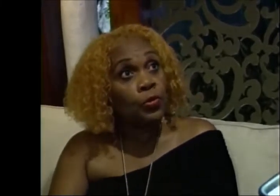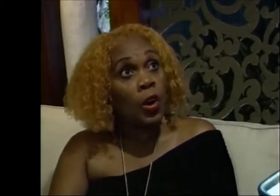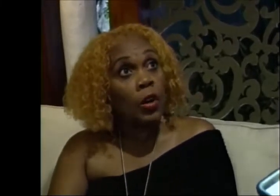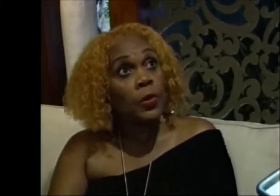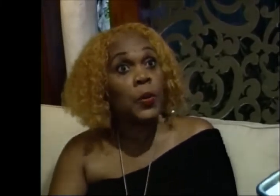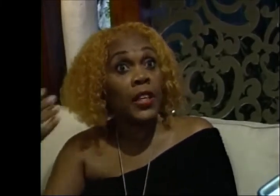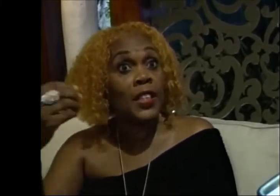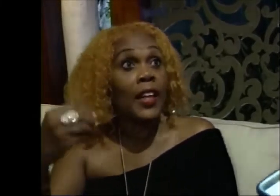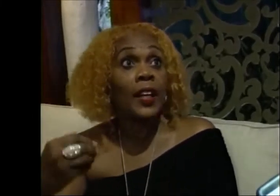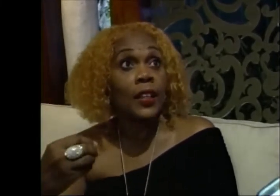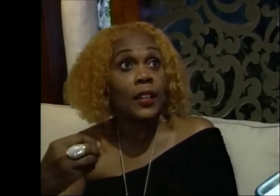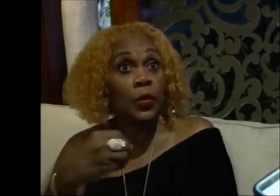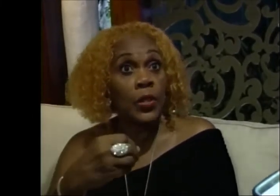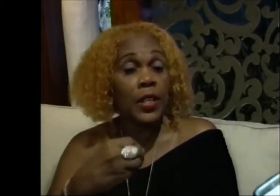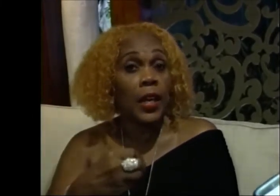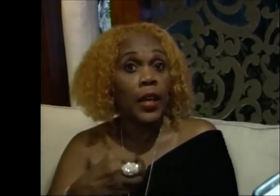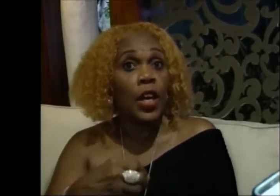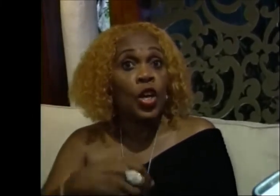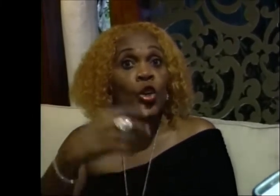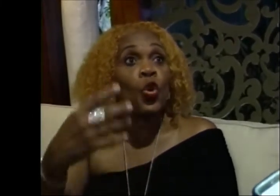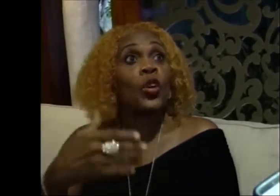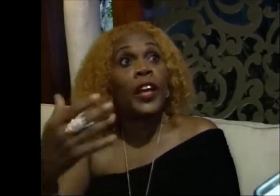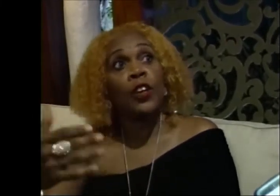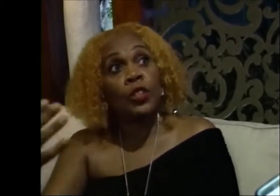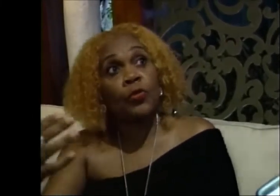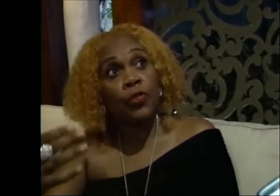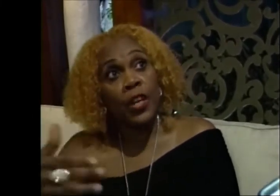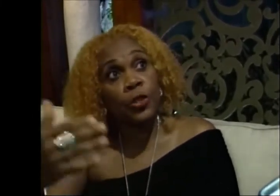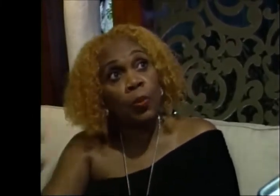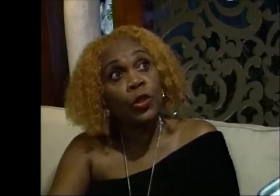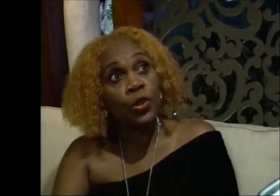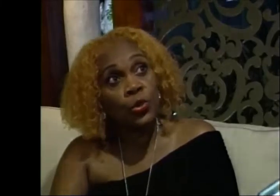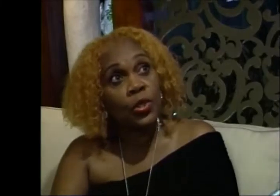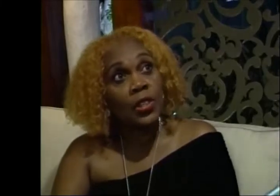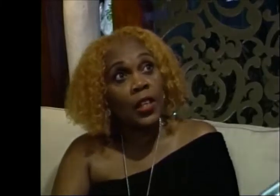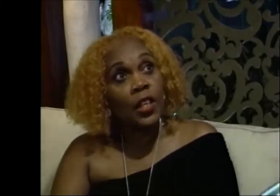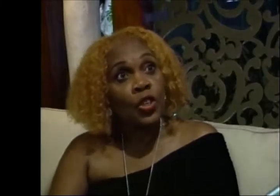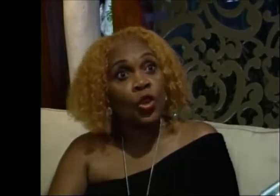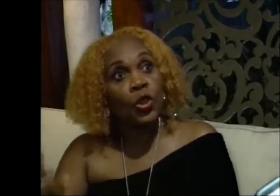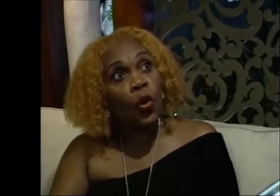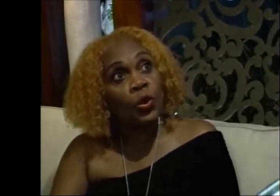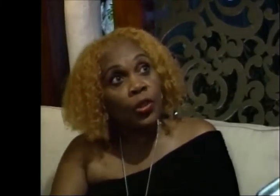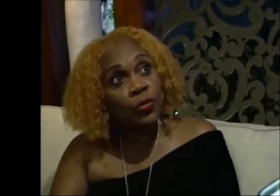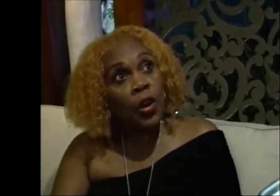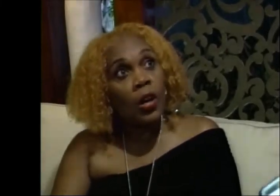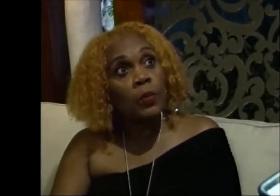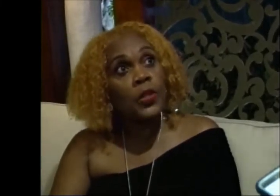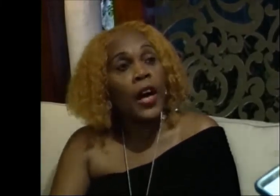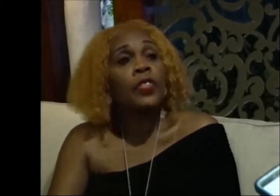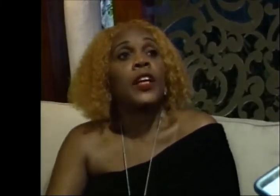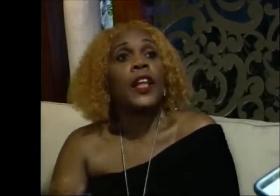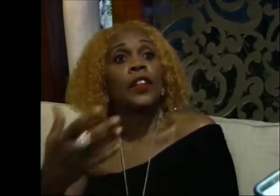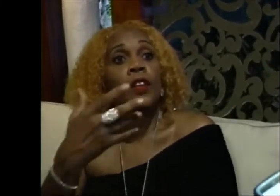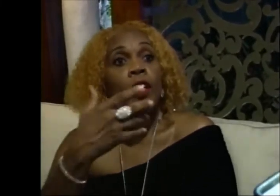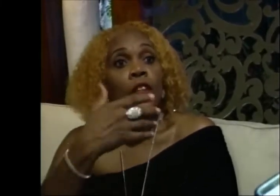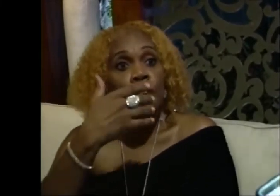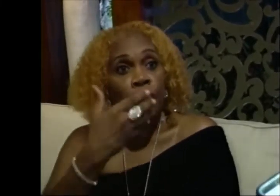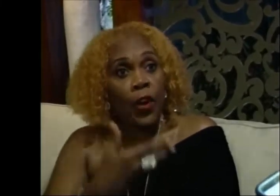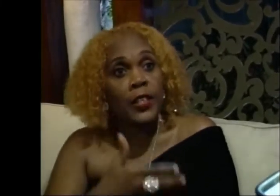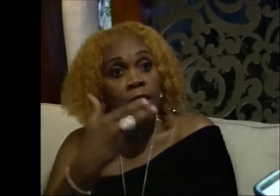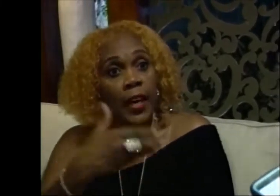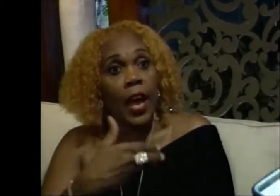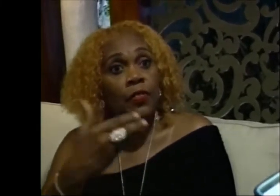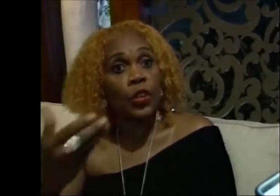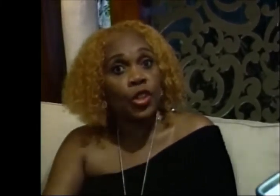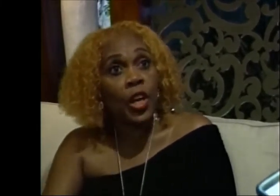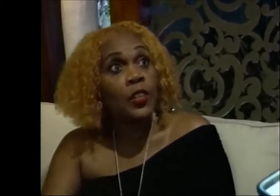up to farms, because in England, he was saying, you don't get fresh produce. So So to go to the farms, I think that the